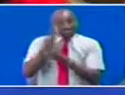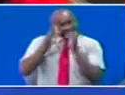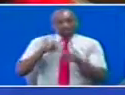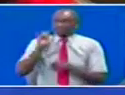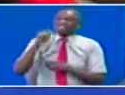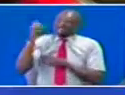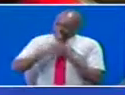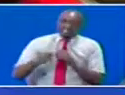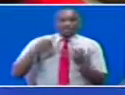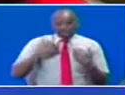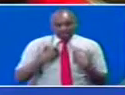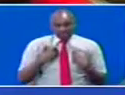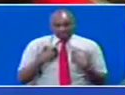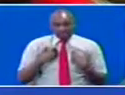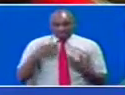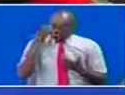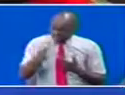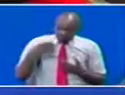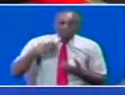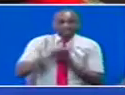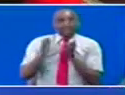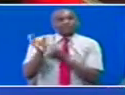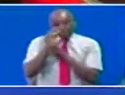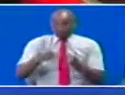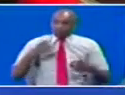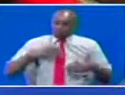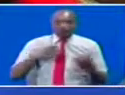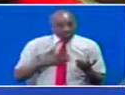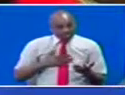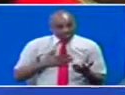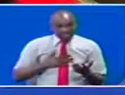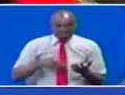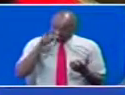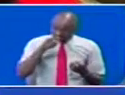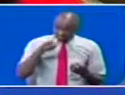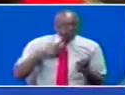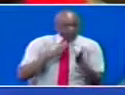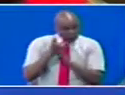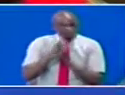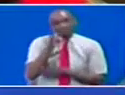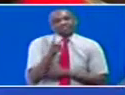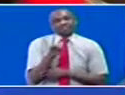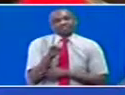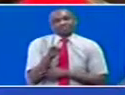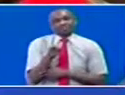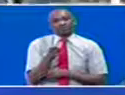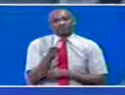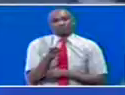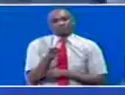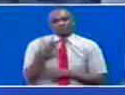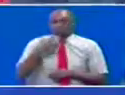so many years. Let's practically now become ambassadors of our people. So that's what my message to all runners is. Get into